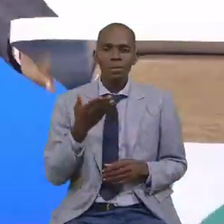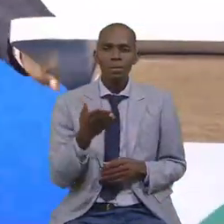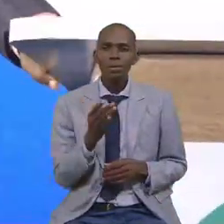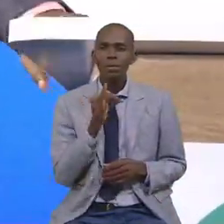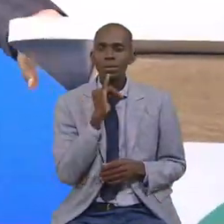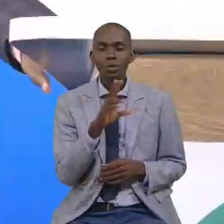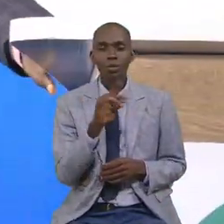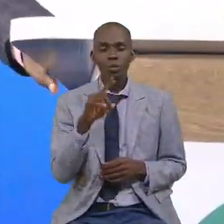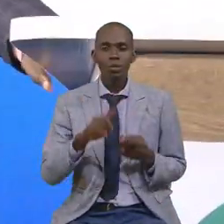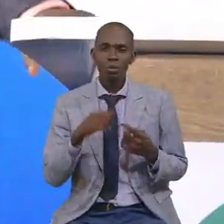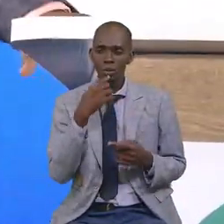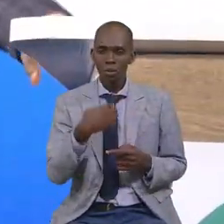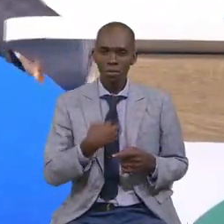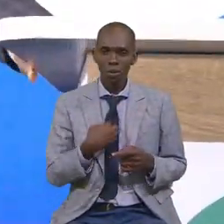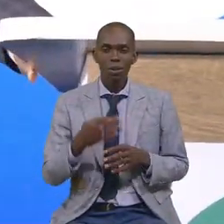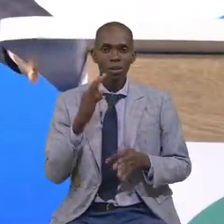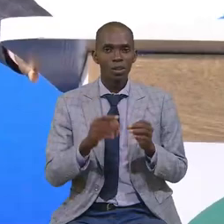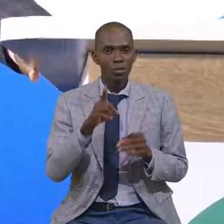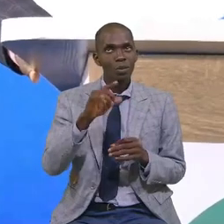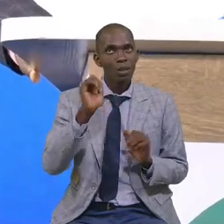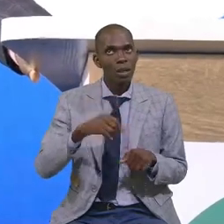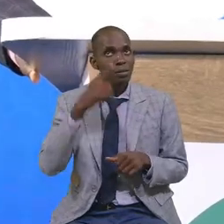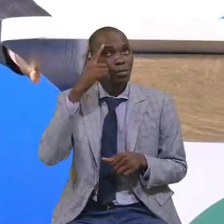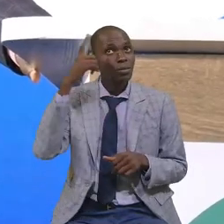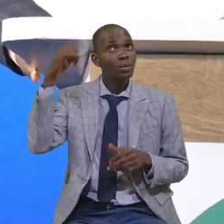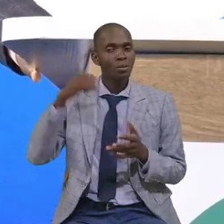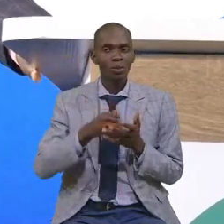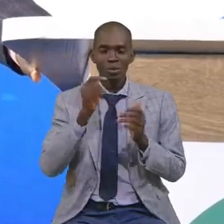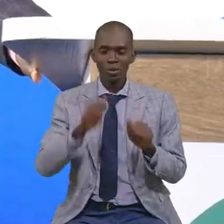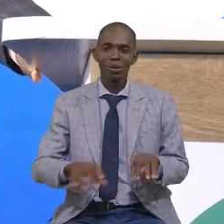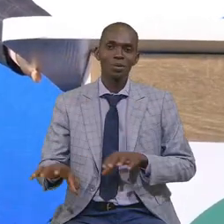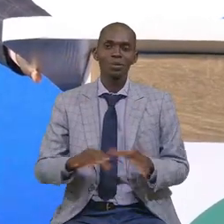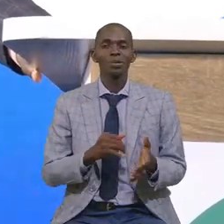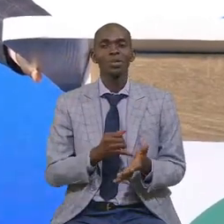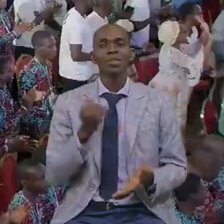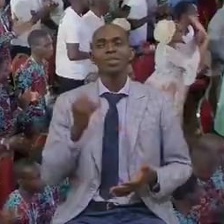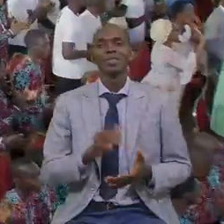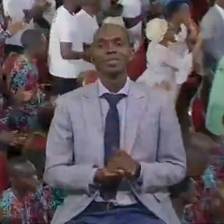if you can dream it, you can do it.